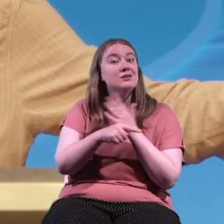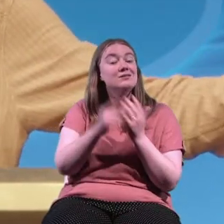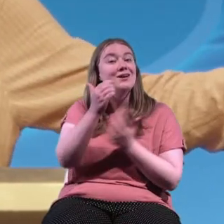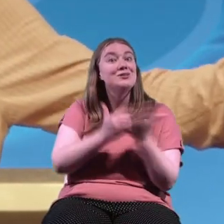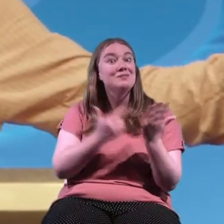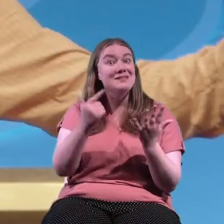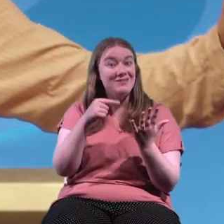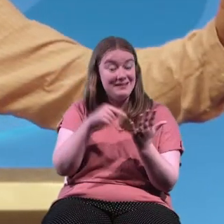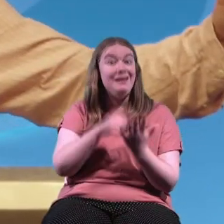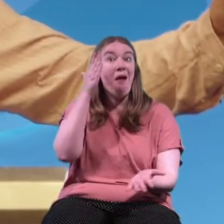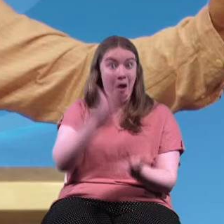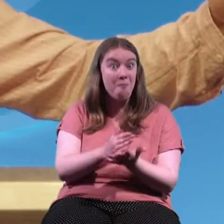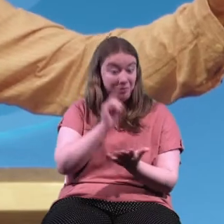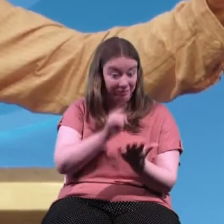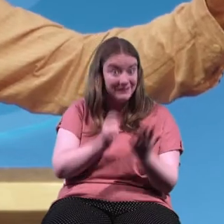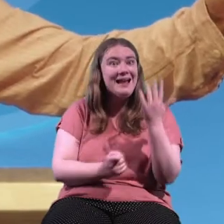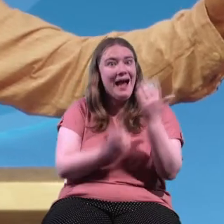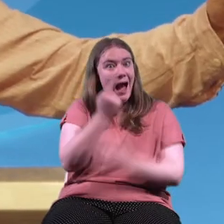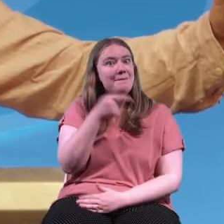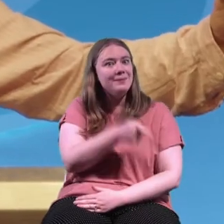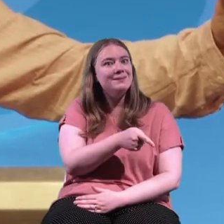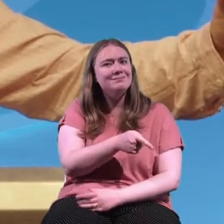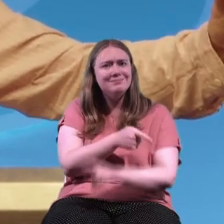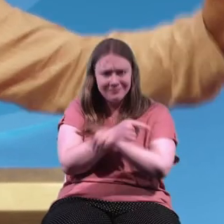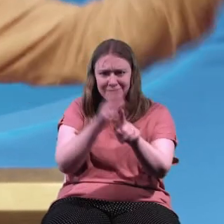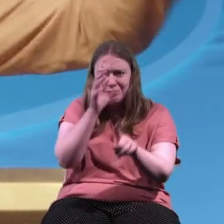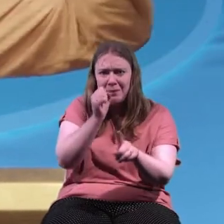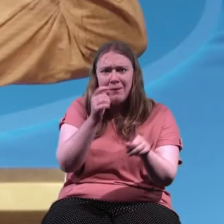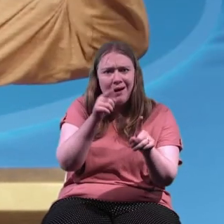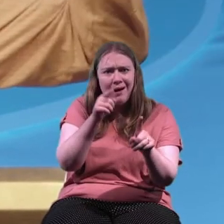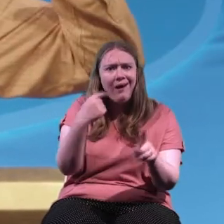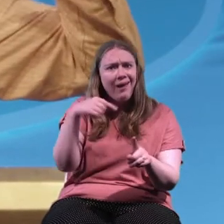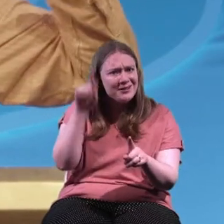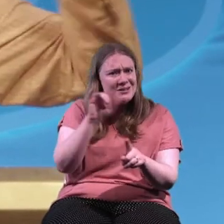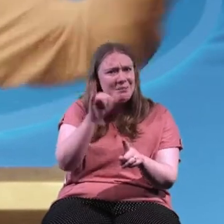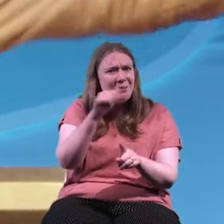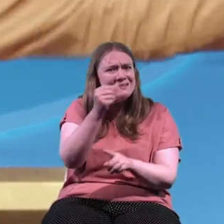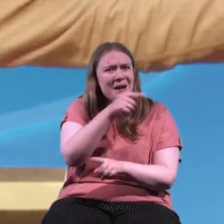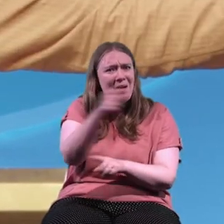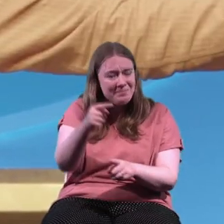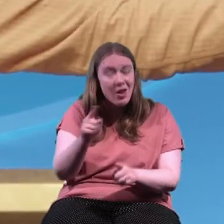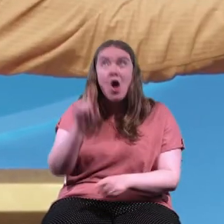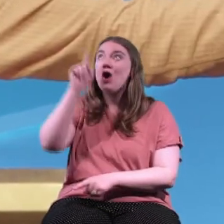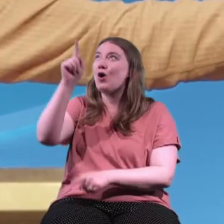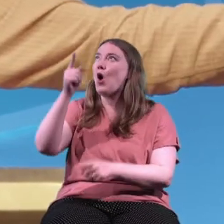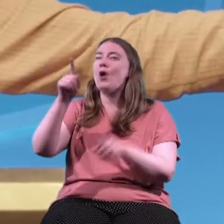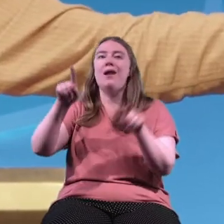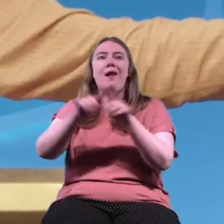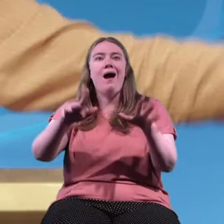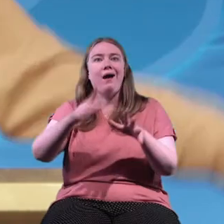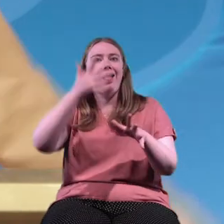what happened. Do you remember this from last year? God arranged a courtroom.